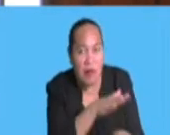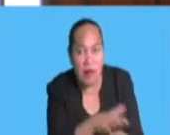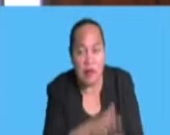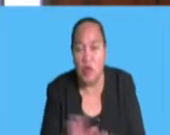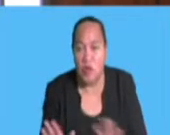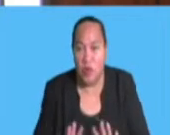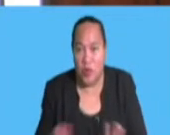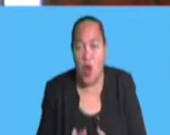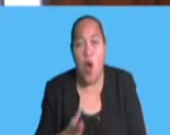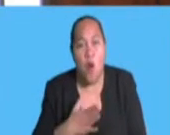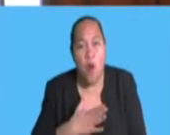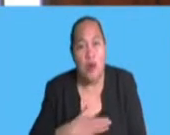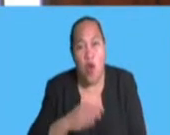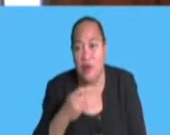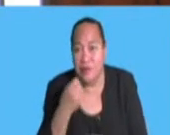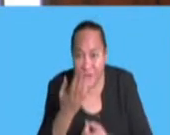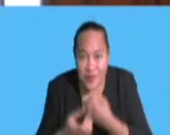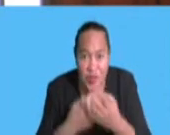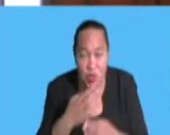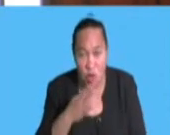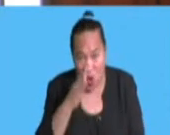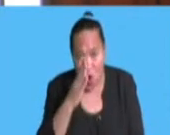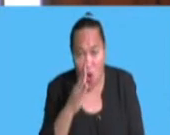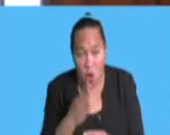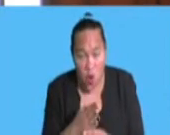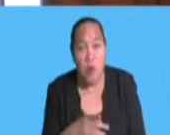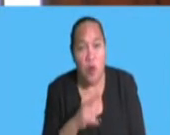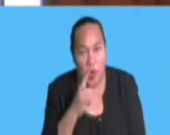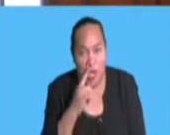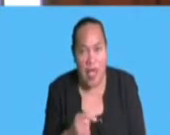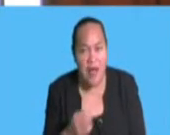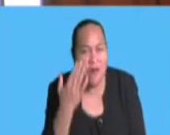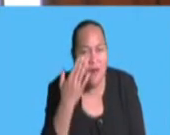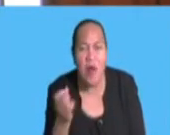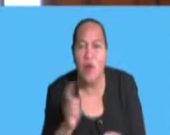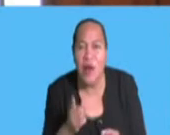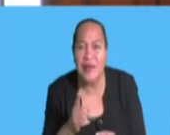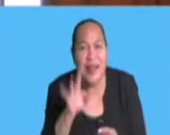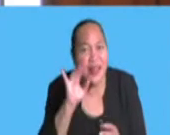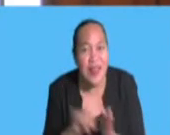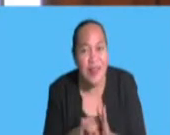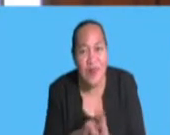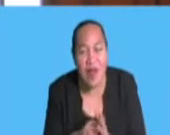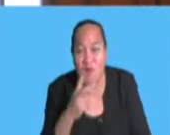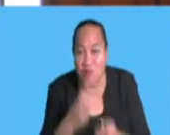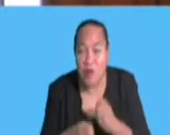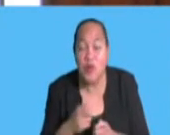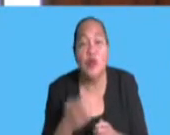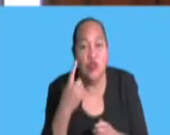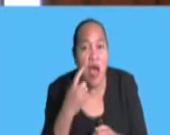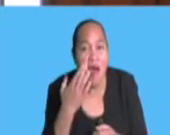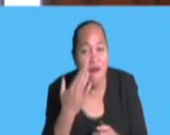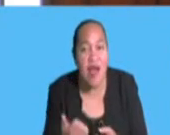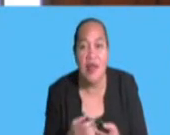the hope that together we may honestly identify the problems and find solutions to what will be a painful period of